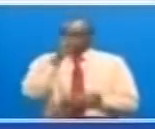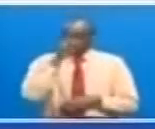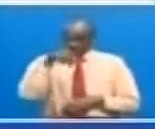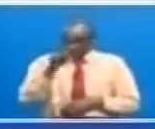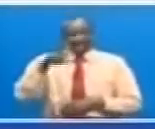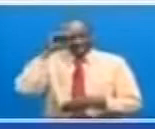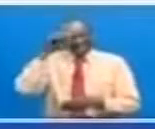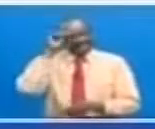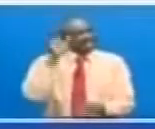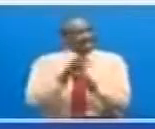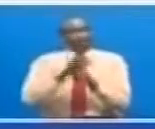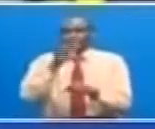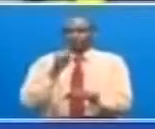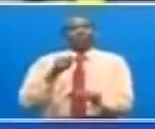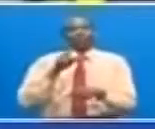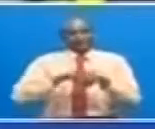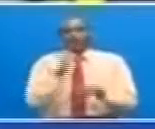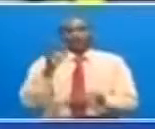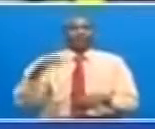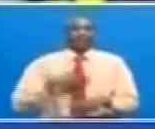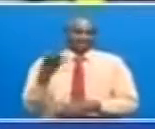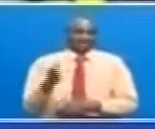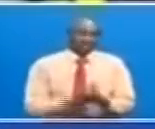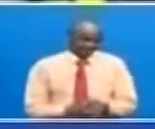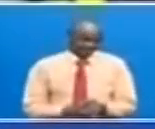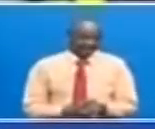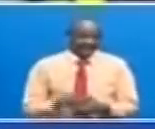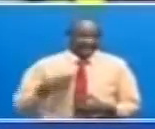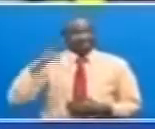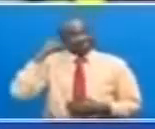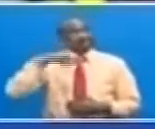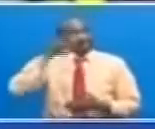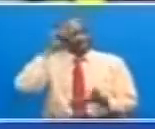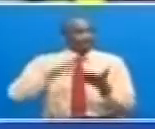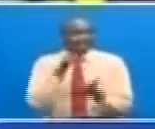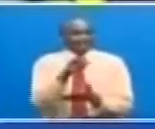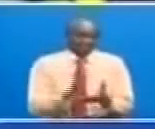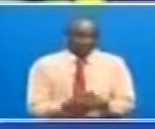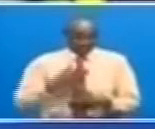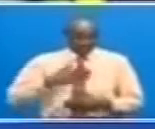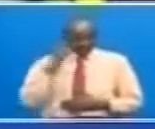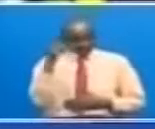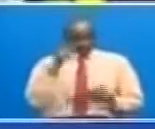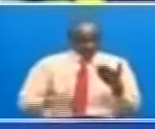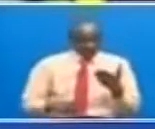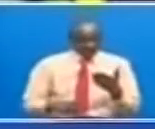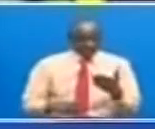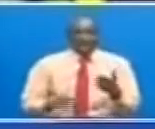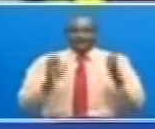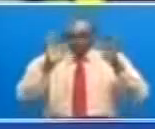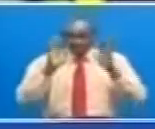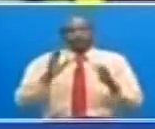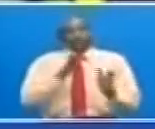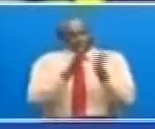several lessons from the Obama visit. I think the principle amongst the lessons we learned, in my view, is the importance of planning